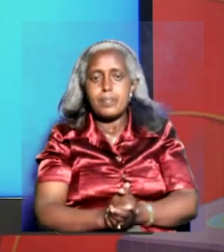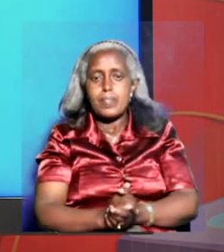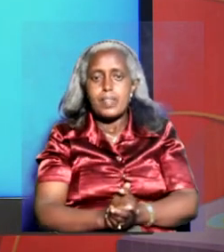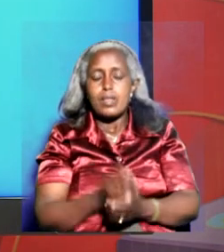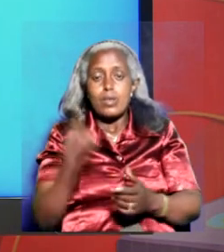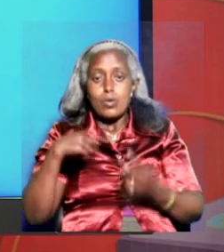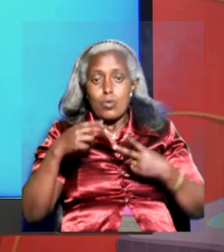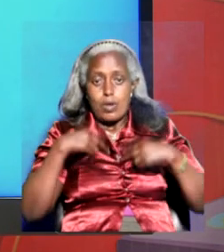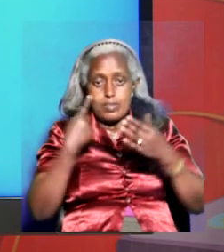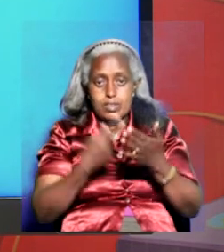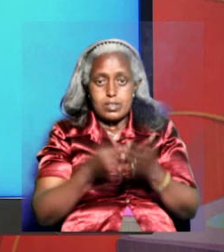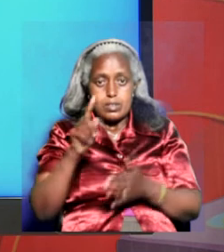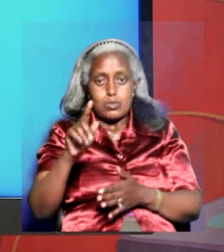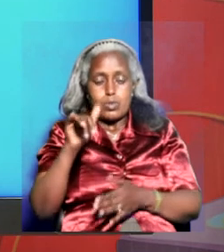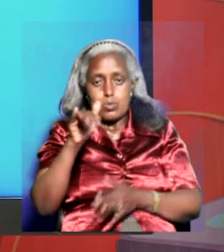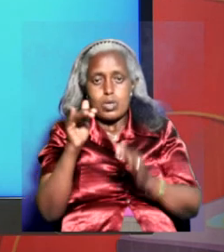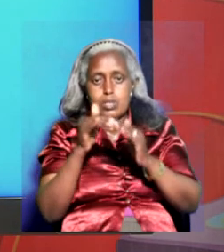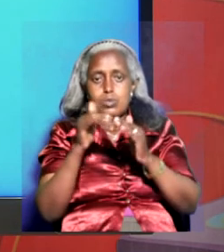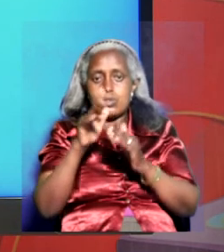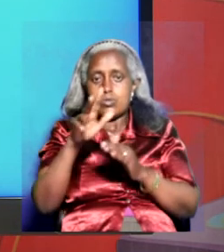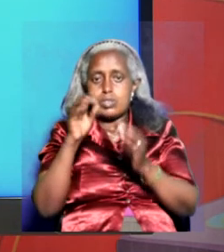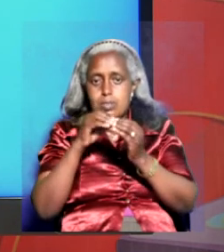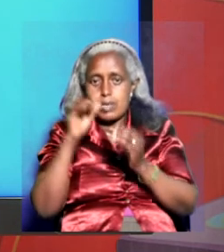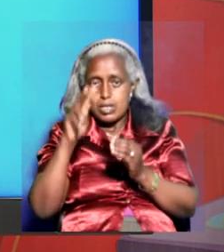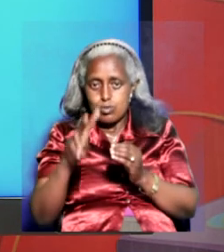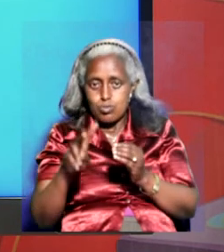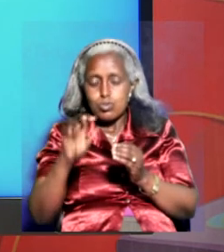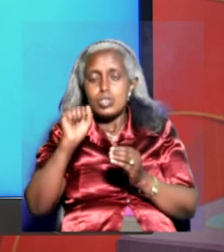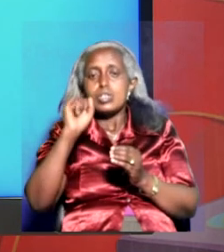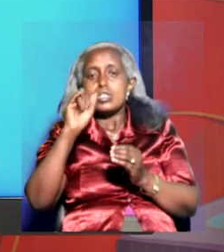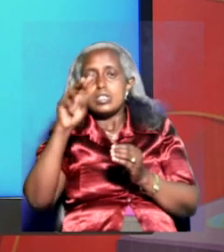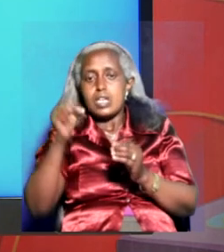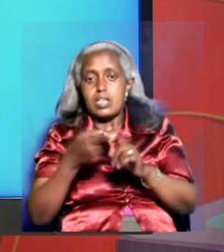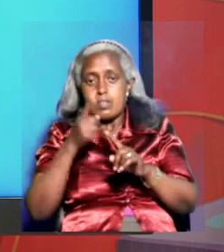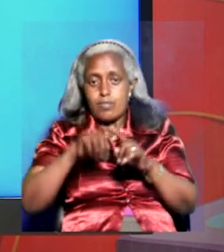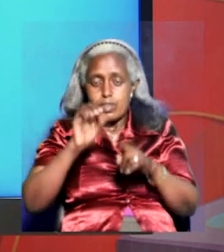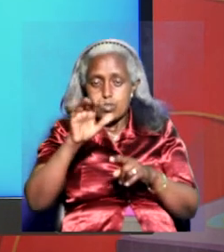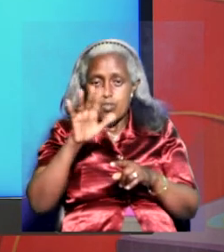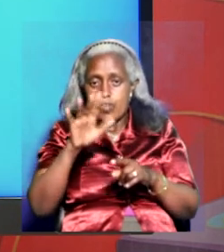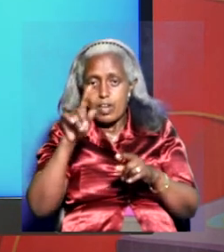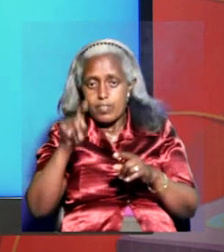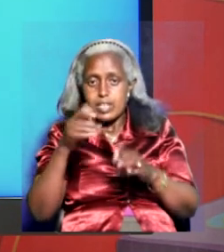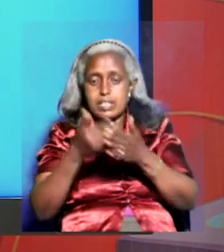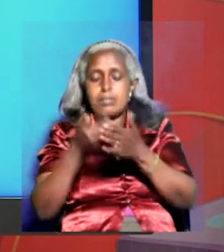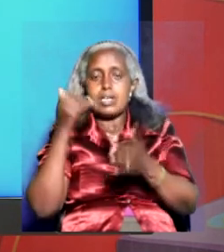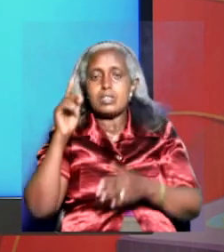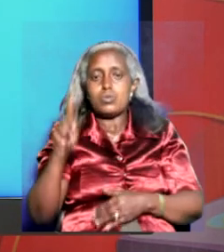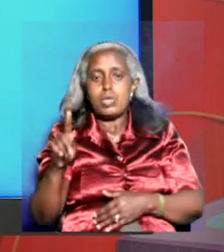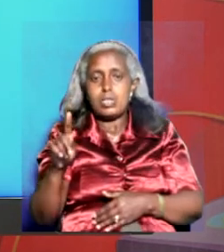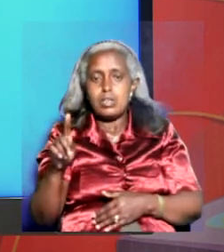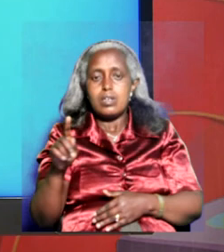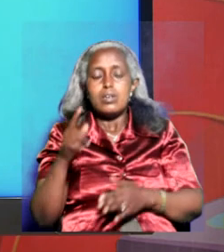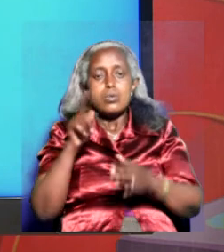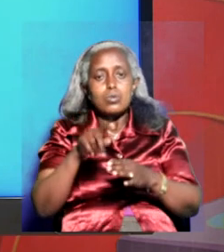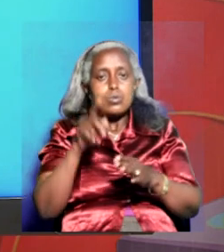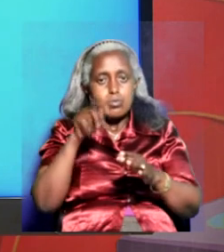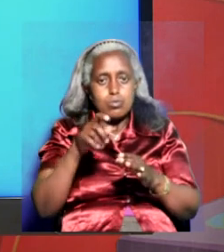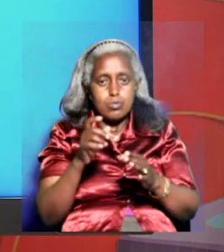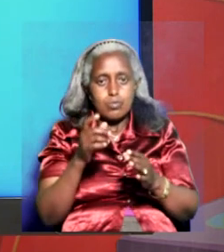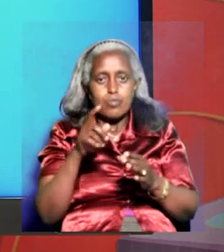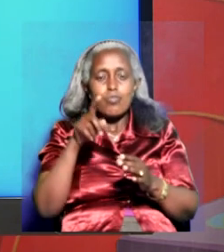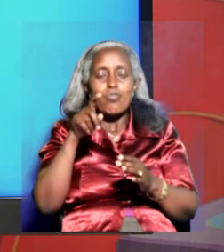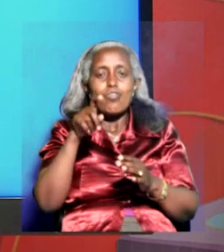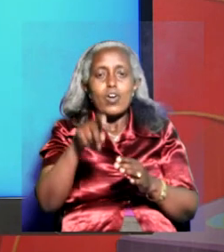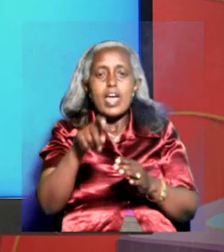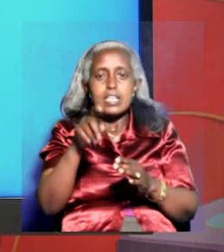We have this one, y is equal to 3 plus 2 sine inverse of 5x minus 1. We need to solve for x.